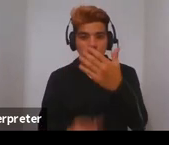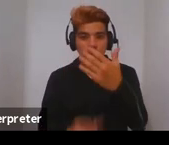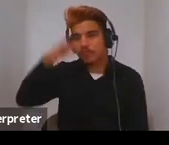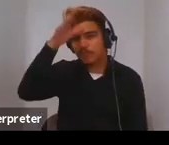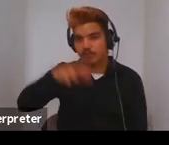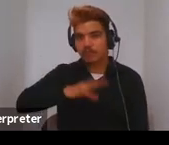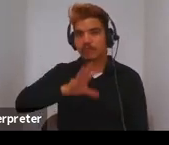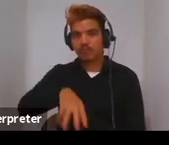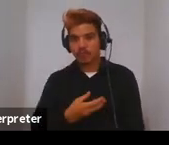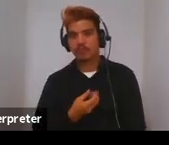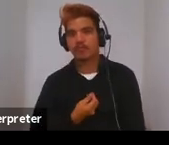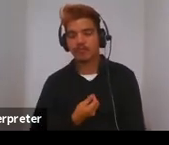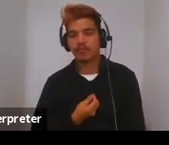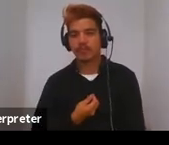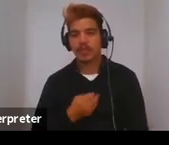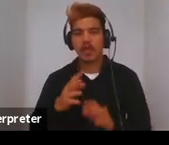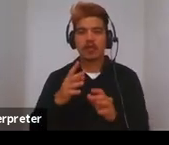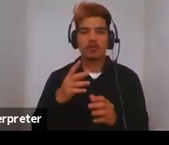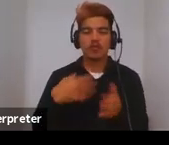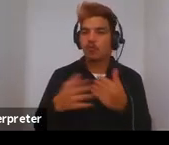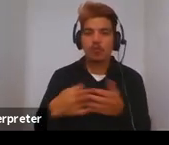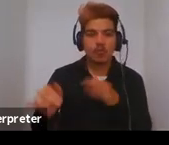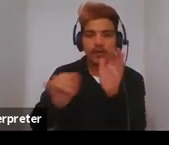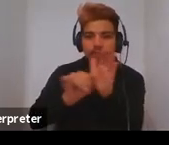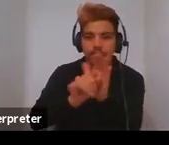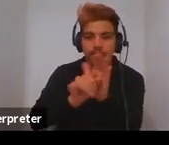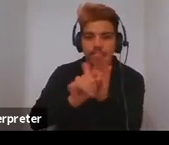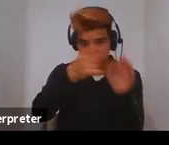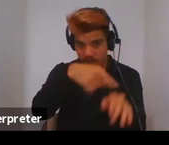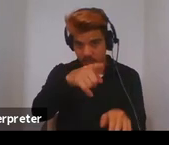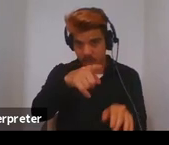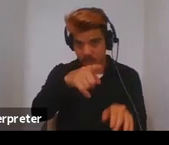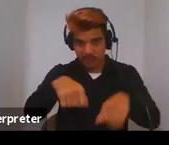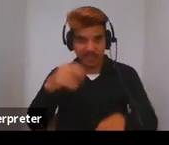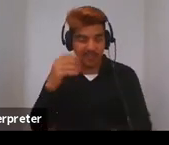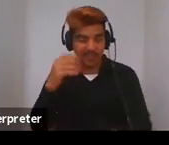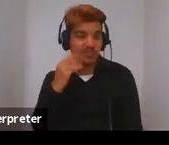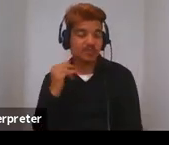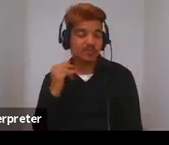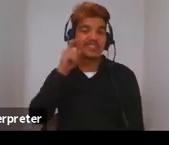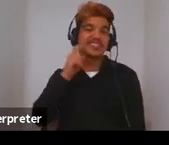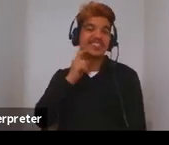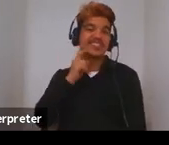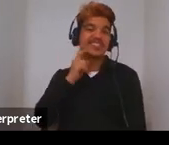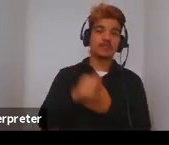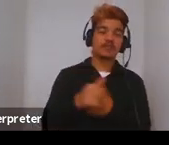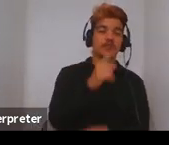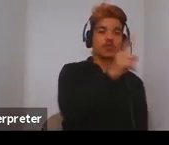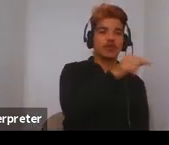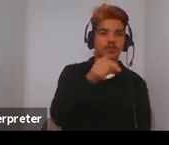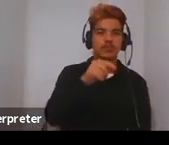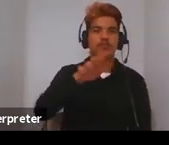trans, however people identify, they can experience sexual violence. 1 in 4 to 1 in 6